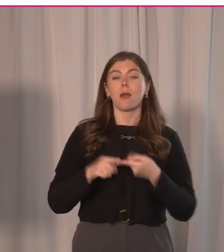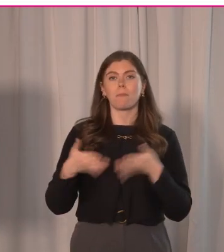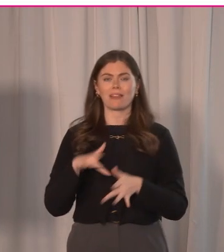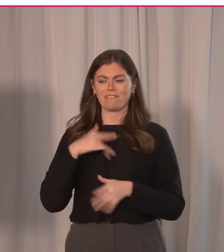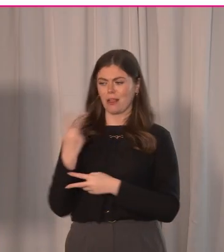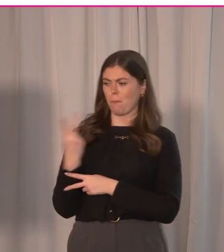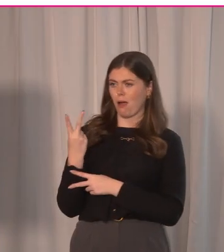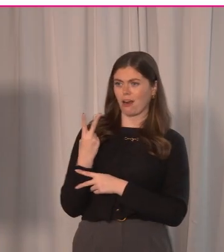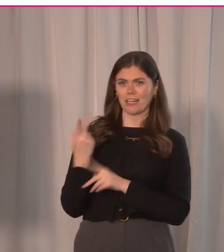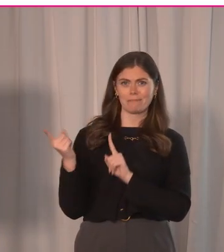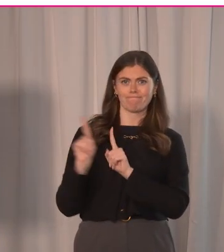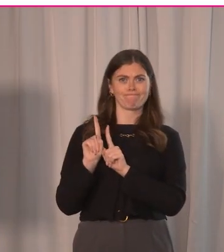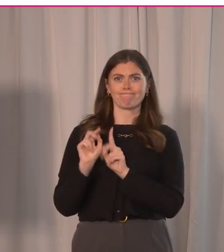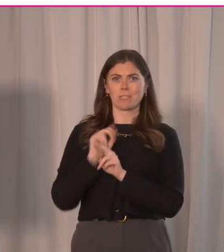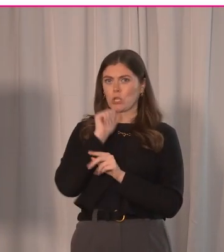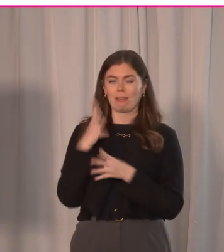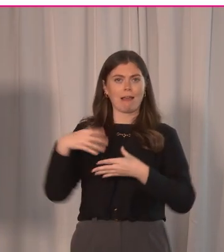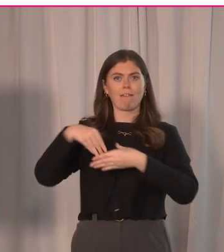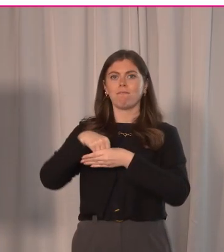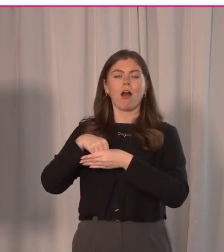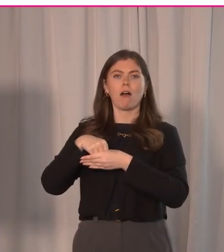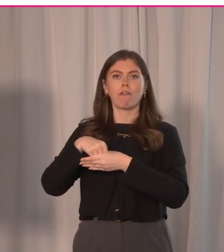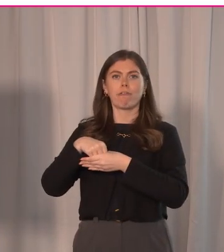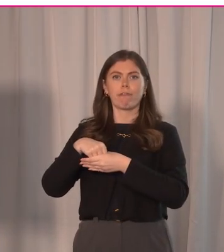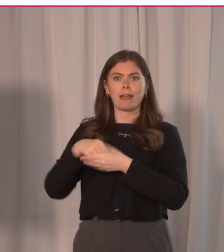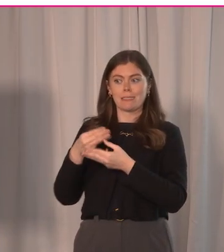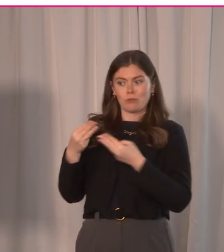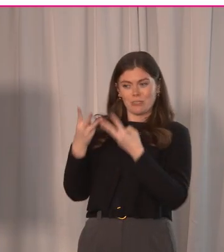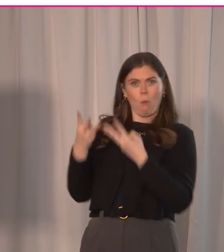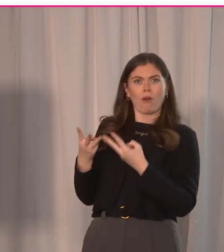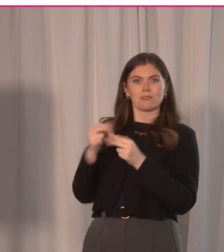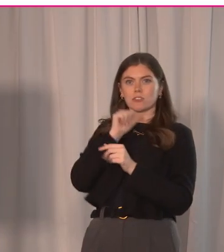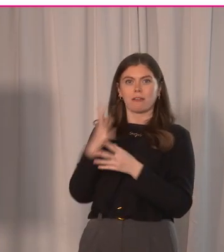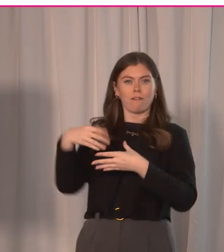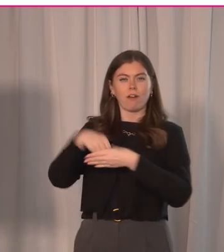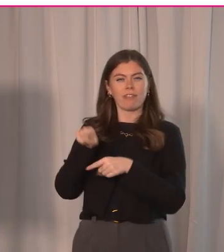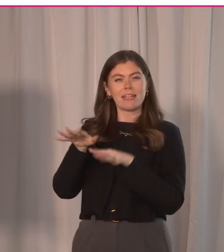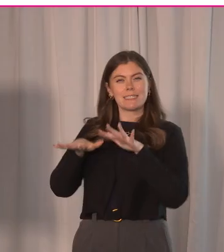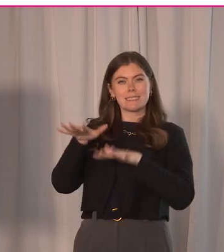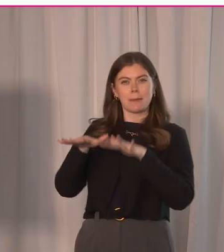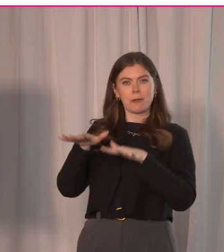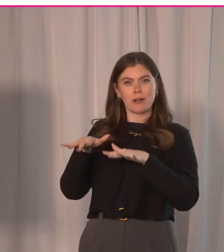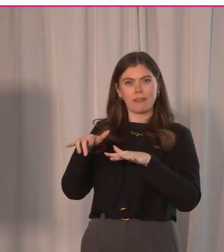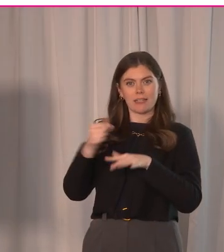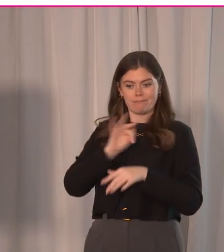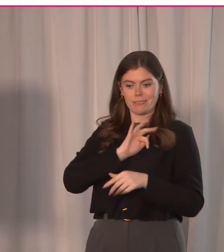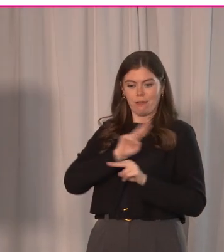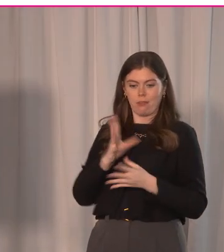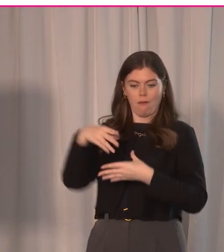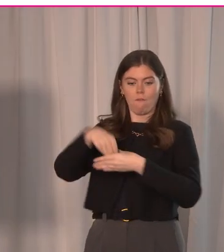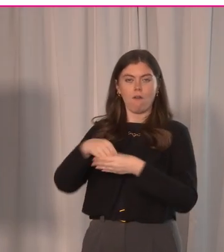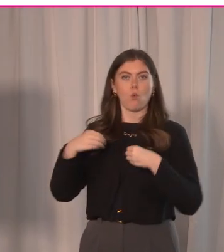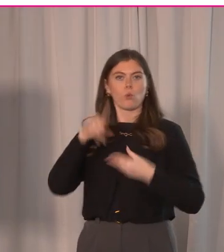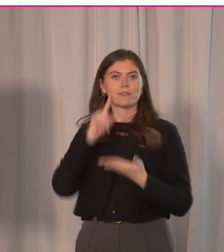partner or companion was as involved in their care during labour and birth as much as they wanted, which is kind of along the same lines of not being as involved in decisions about their own